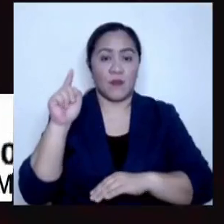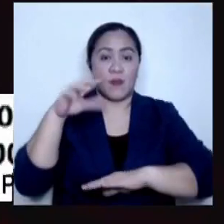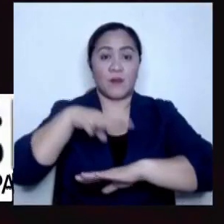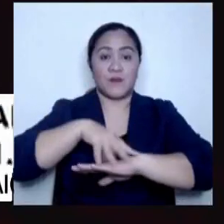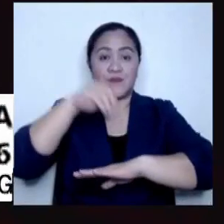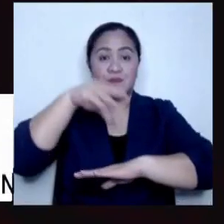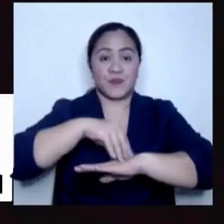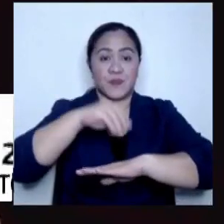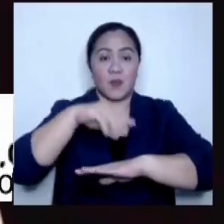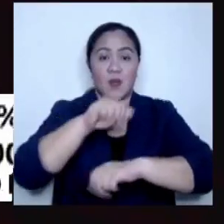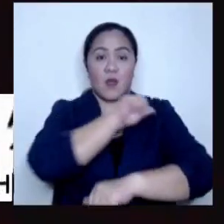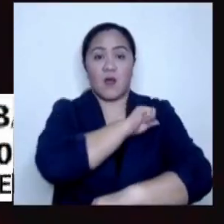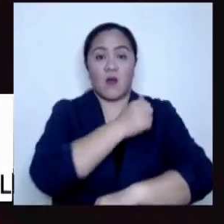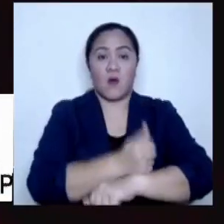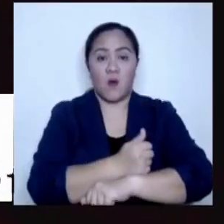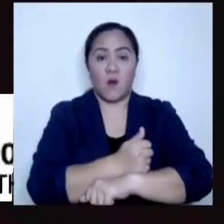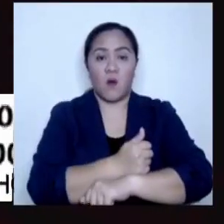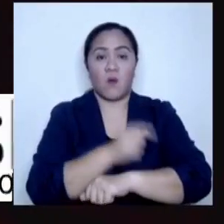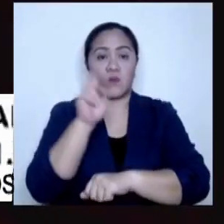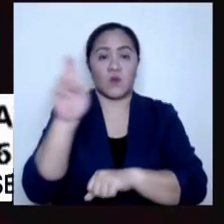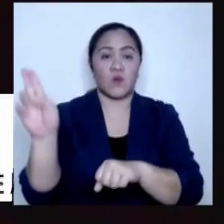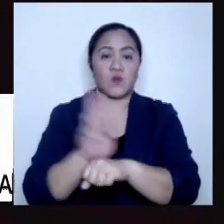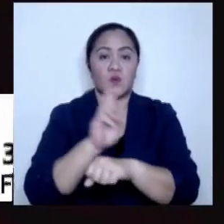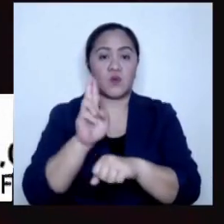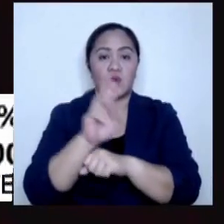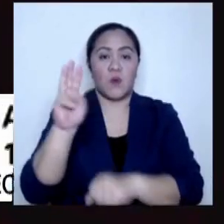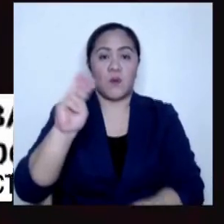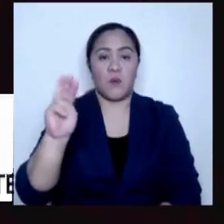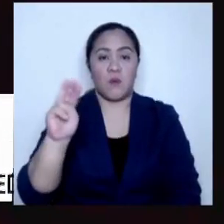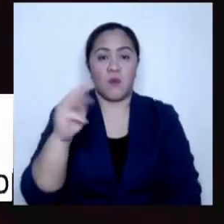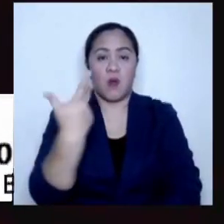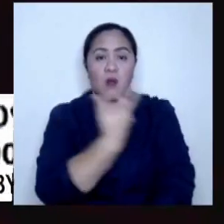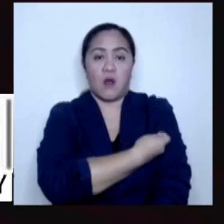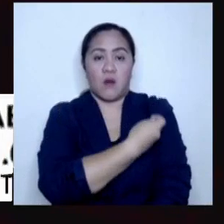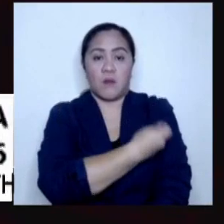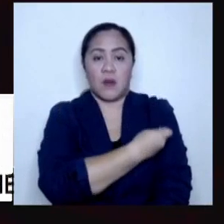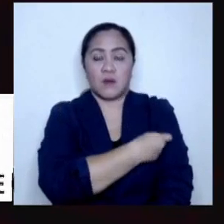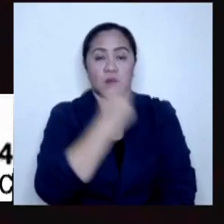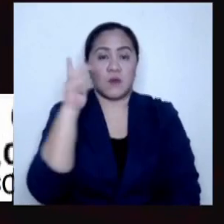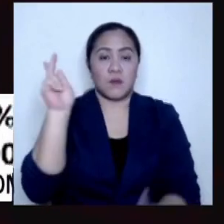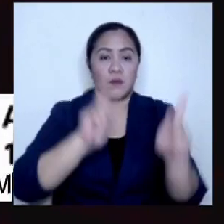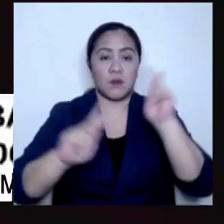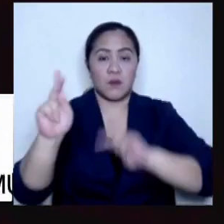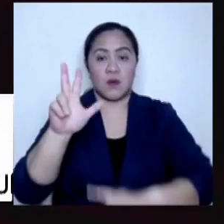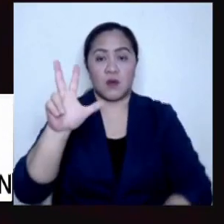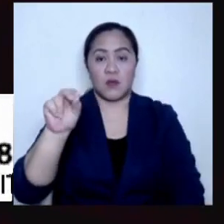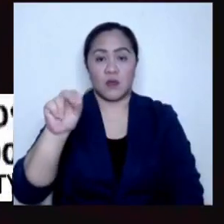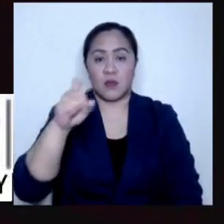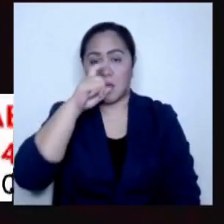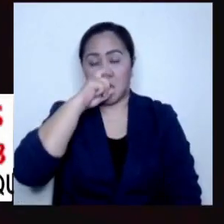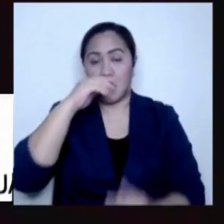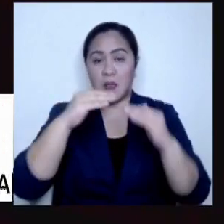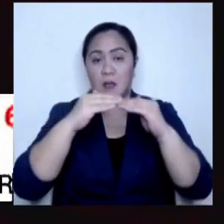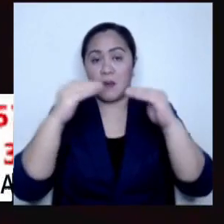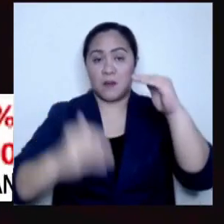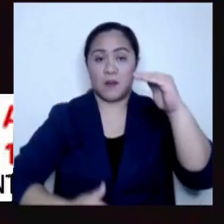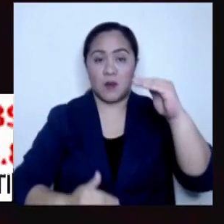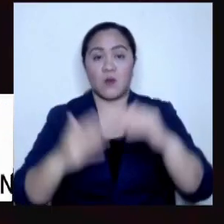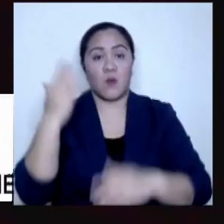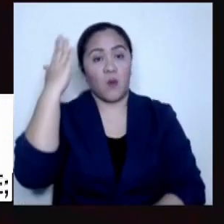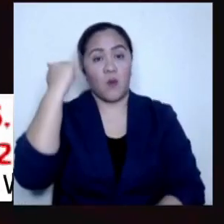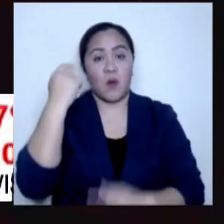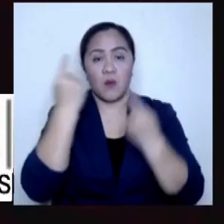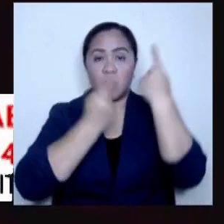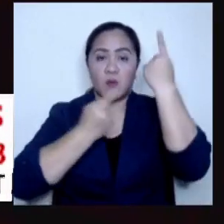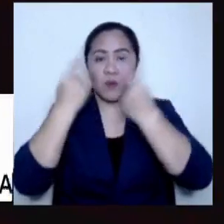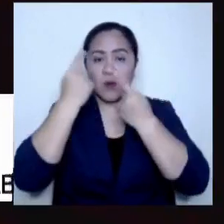In Sweden, authorities are halting the use of Moderna's COVID-19 vaccine on people aged 30 and below due to